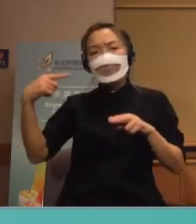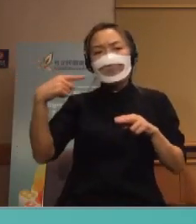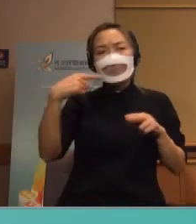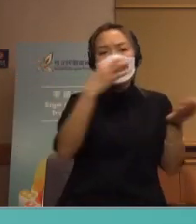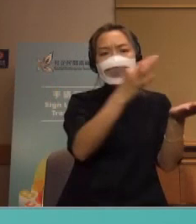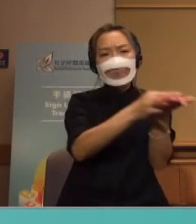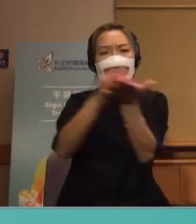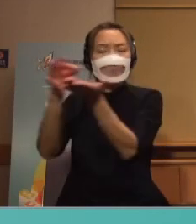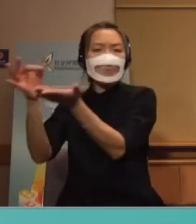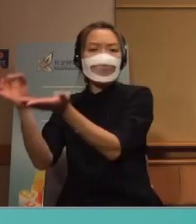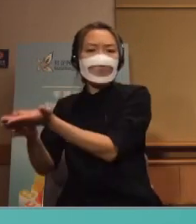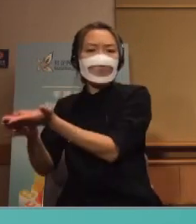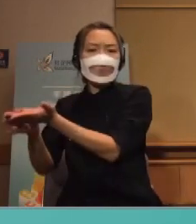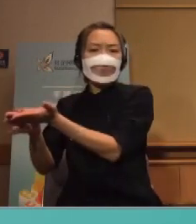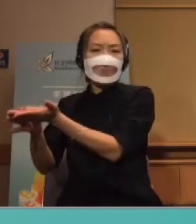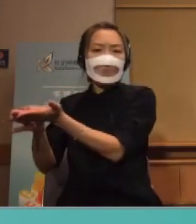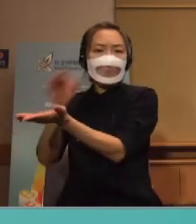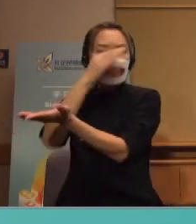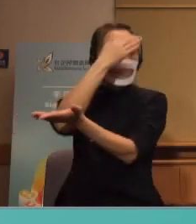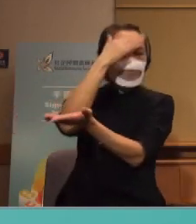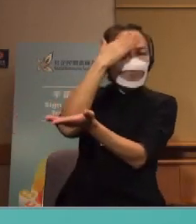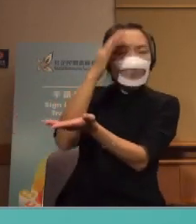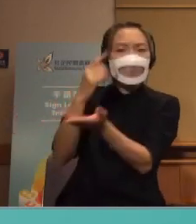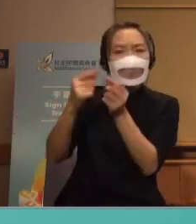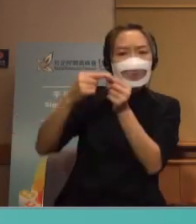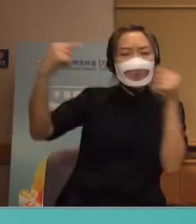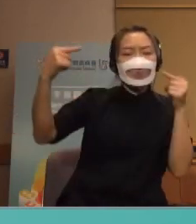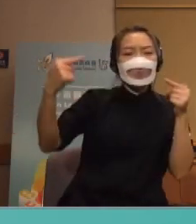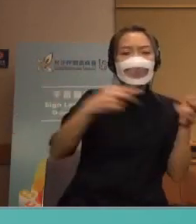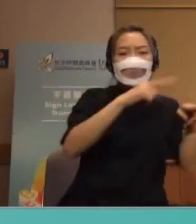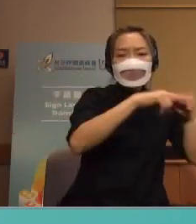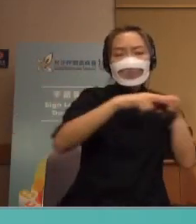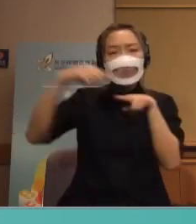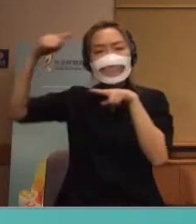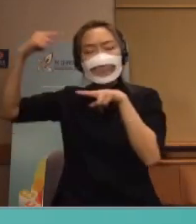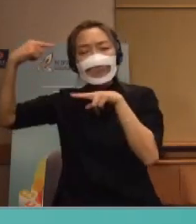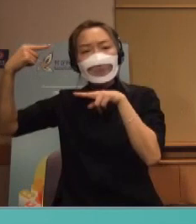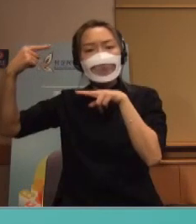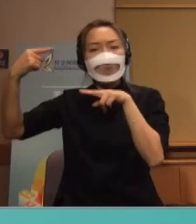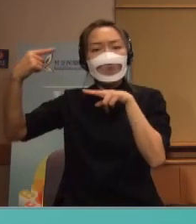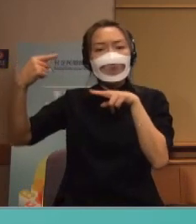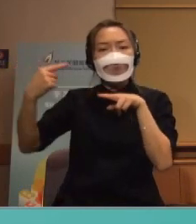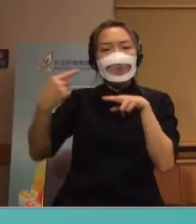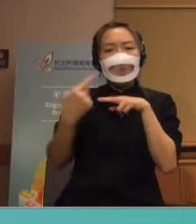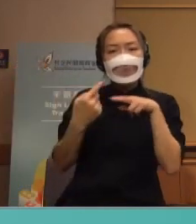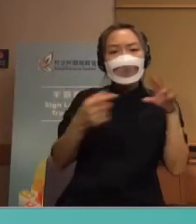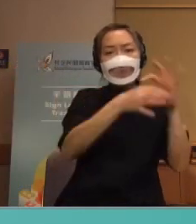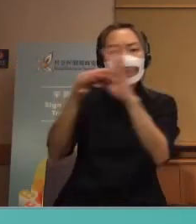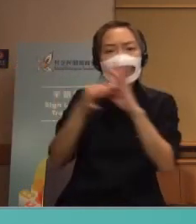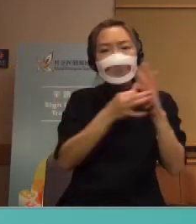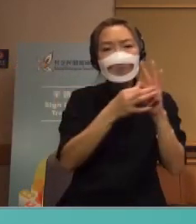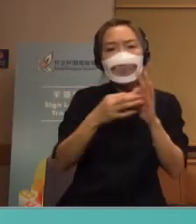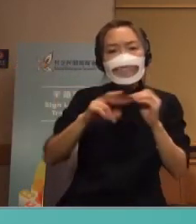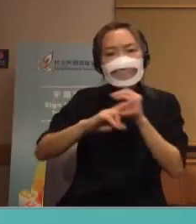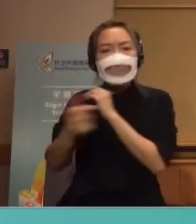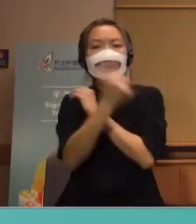the opportunity really is to, the Paris Agreement, the one that actually everyone cites, was built on the backbone of